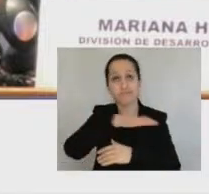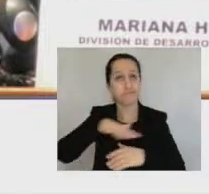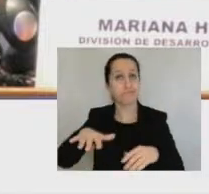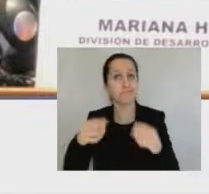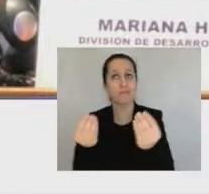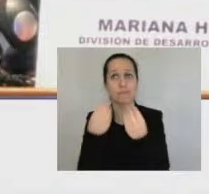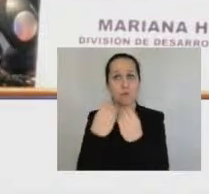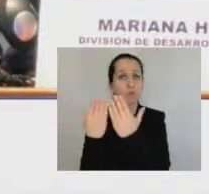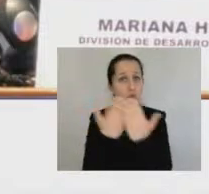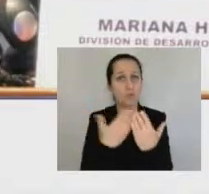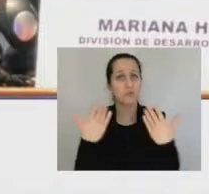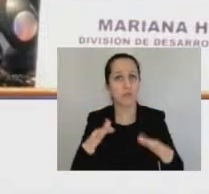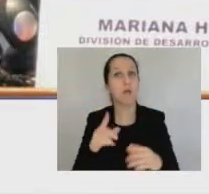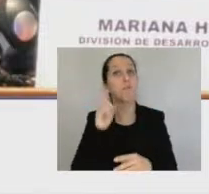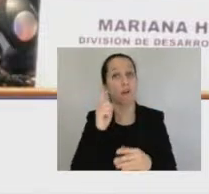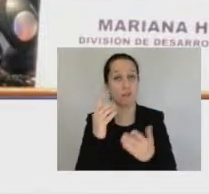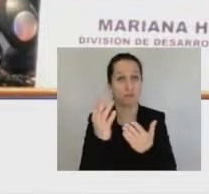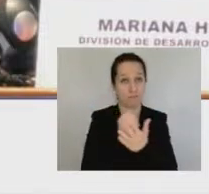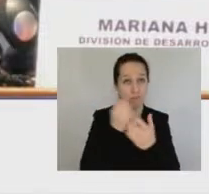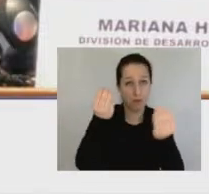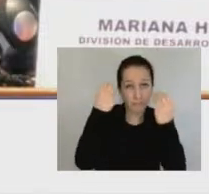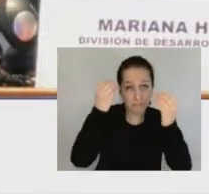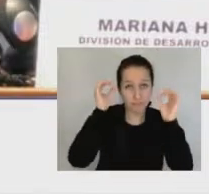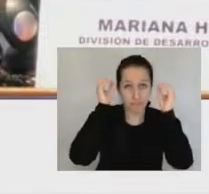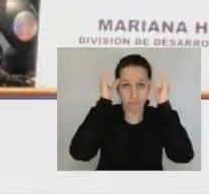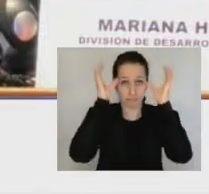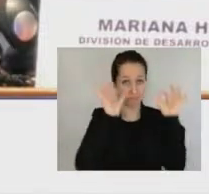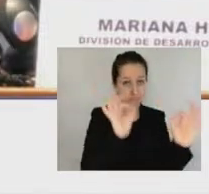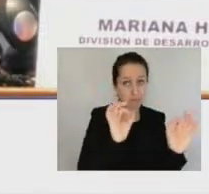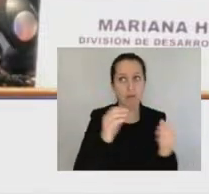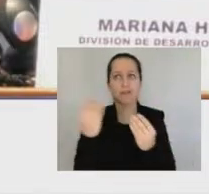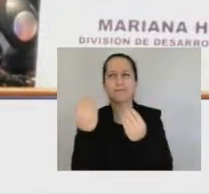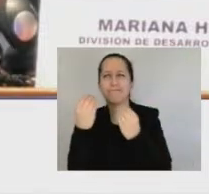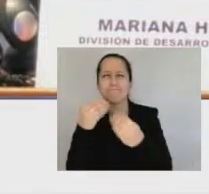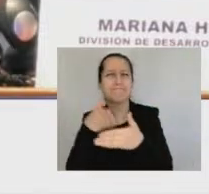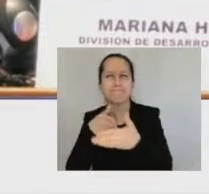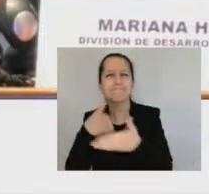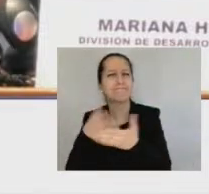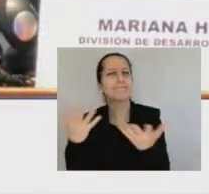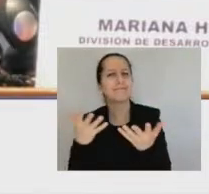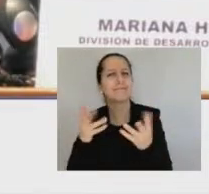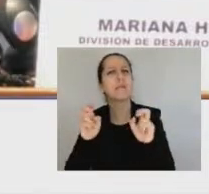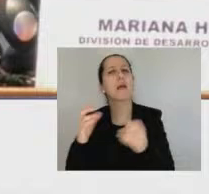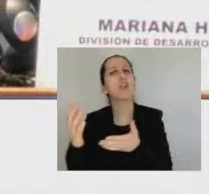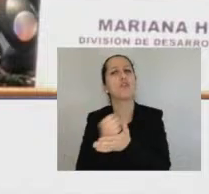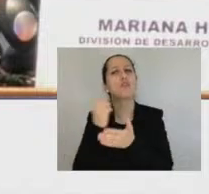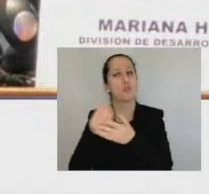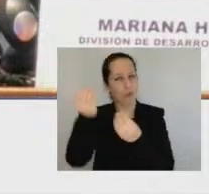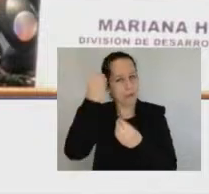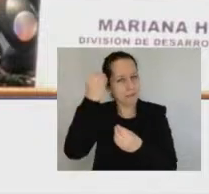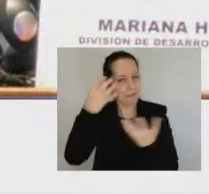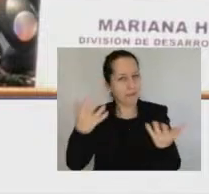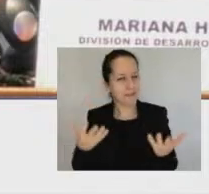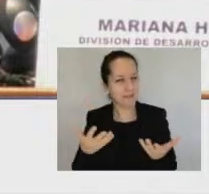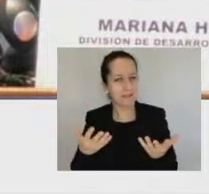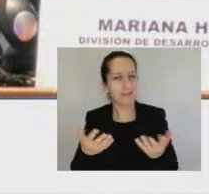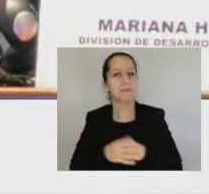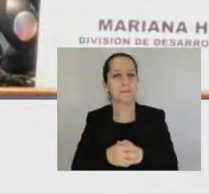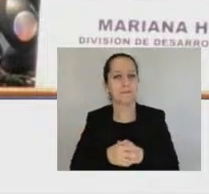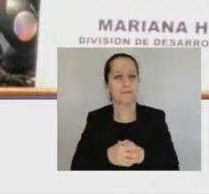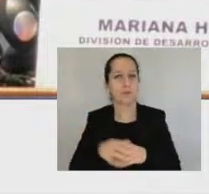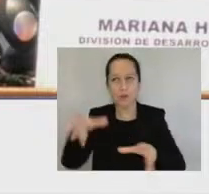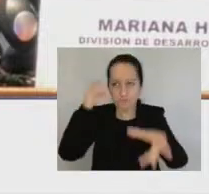and outcome. We'd like to include these two variables because they are valuable in